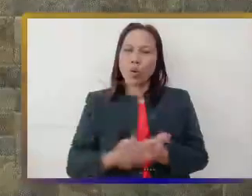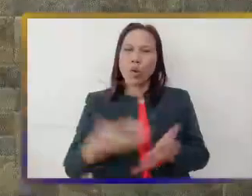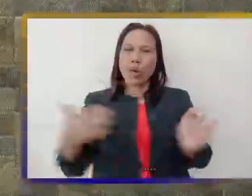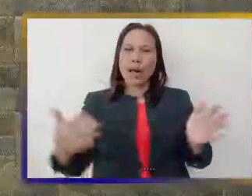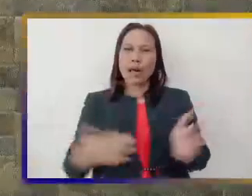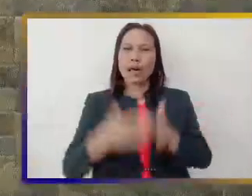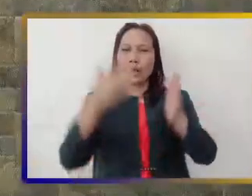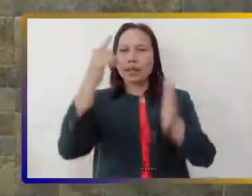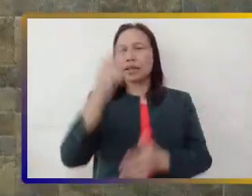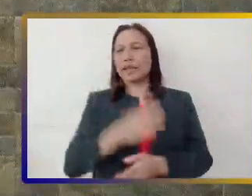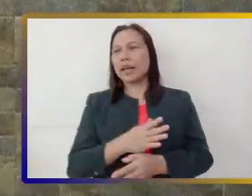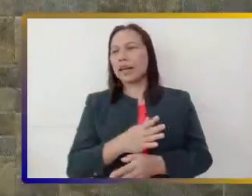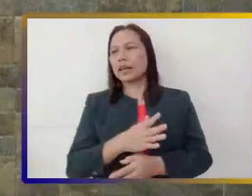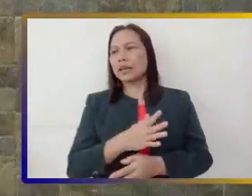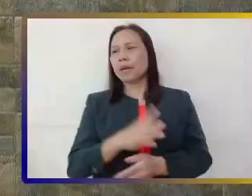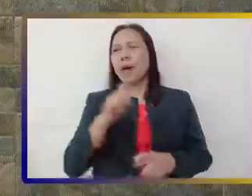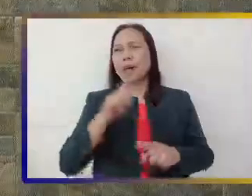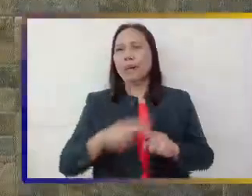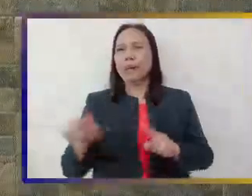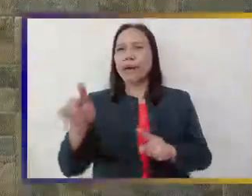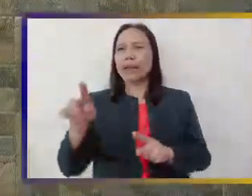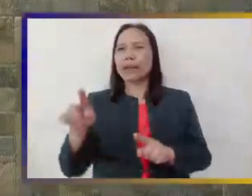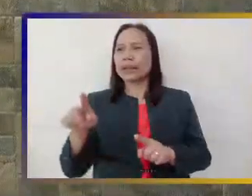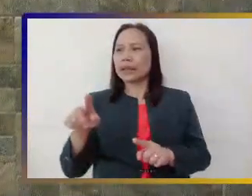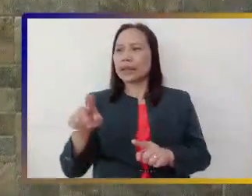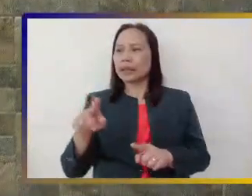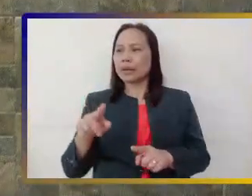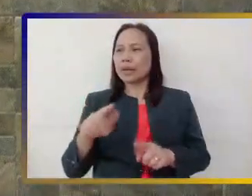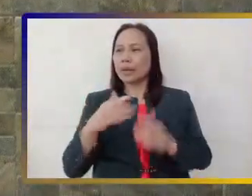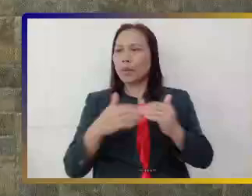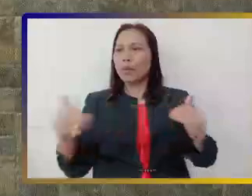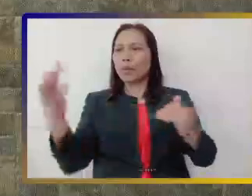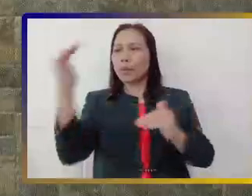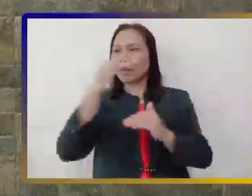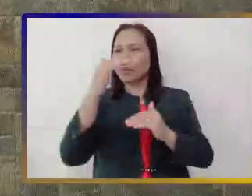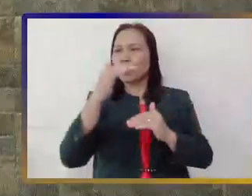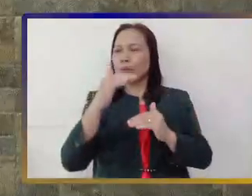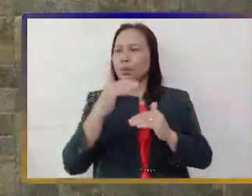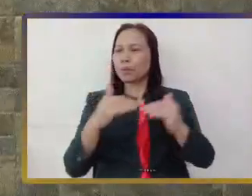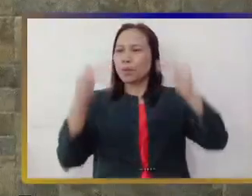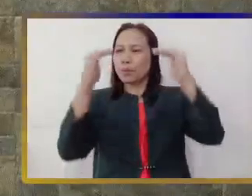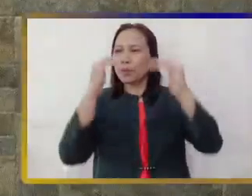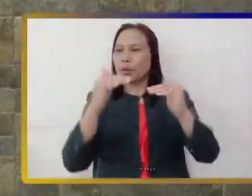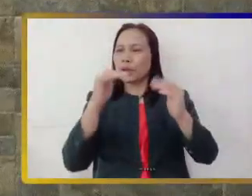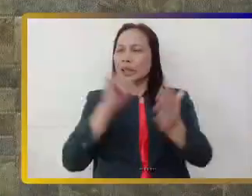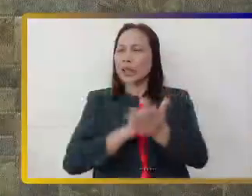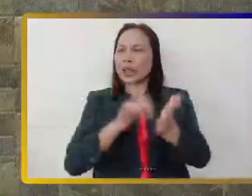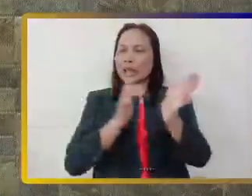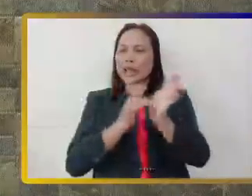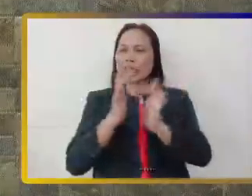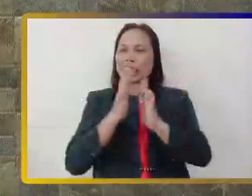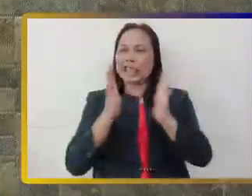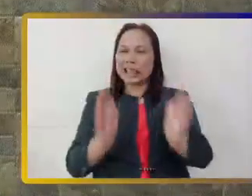two and yet is being promoted that it is a Christian